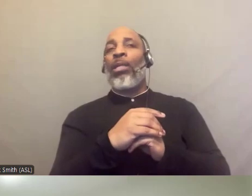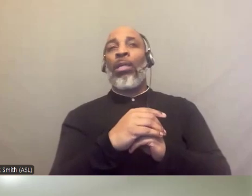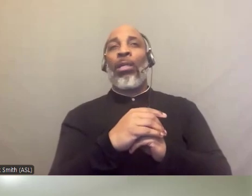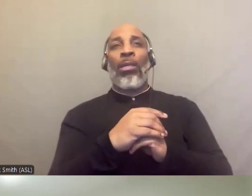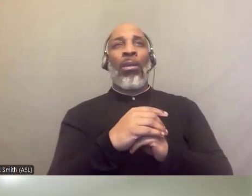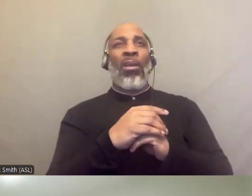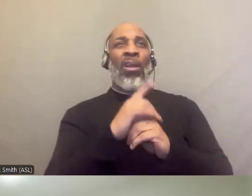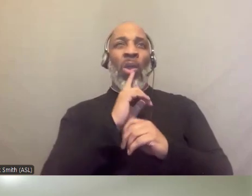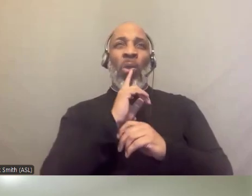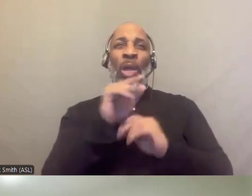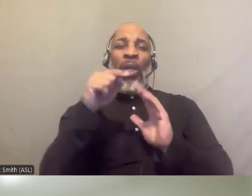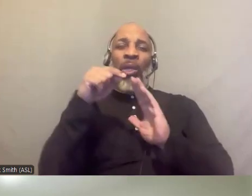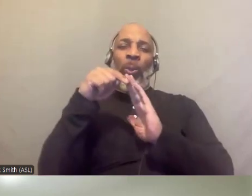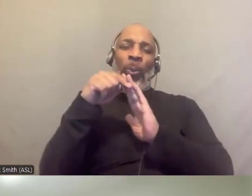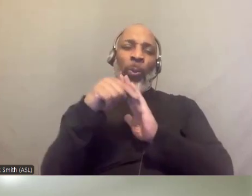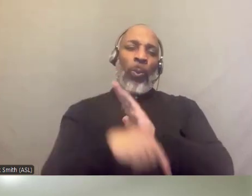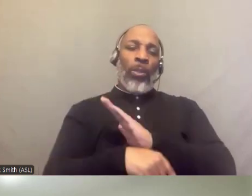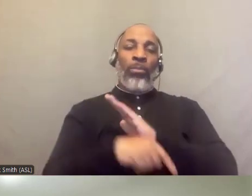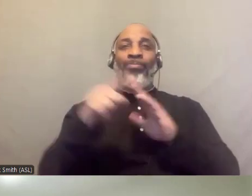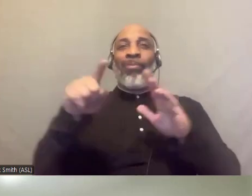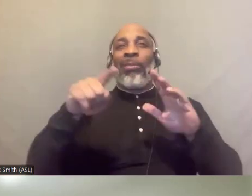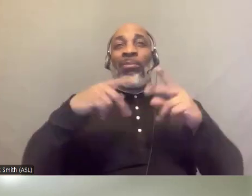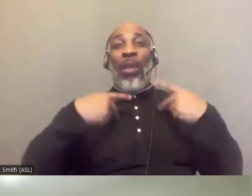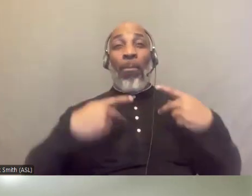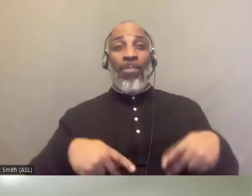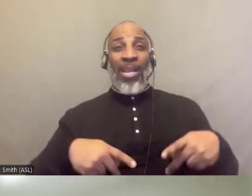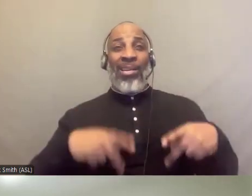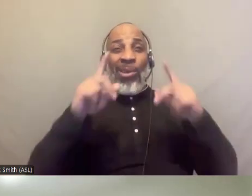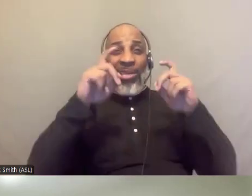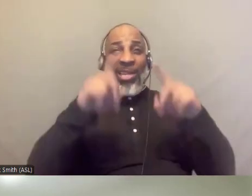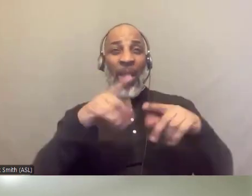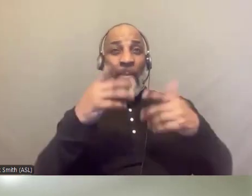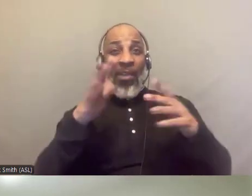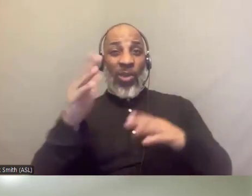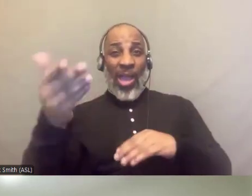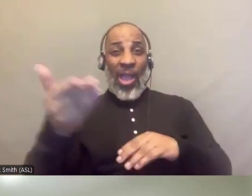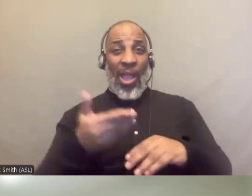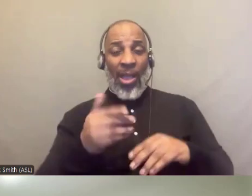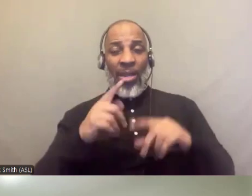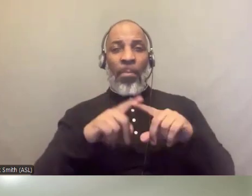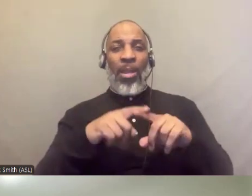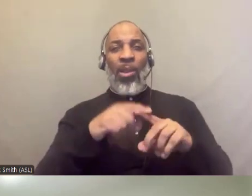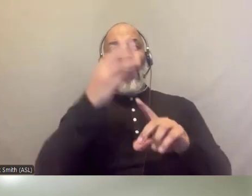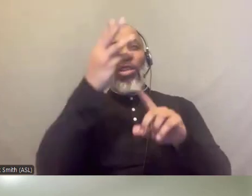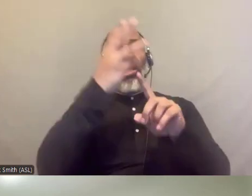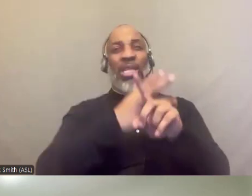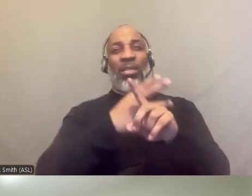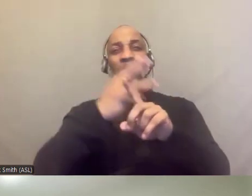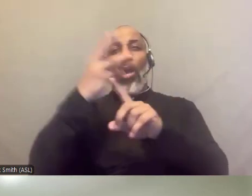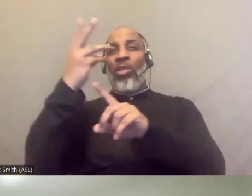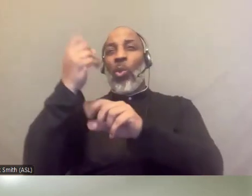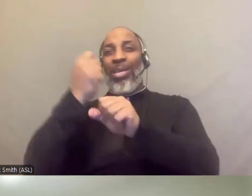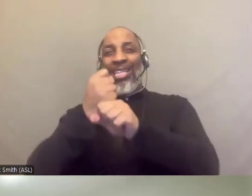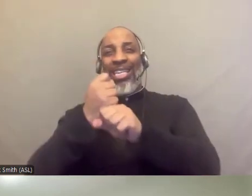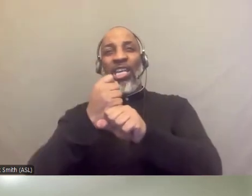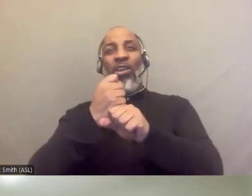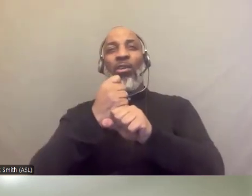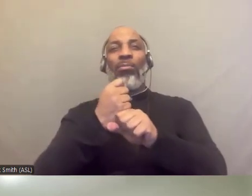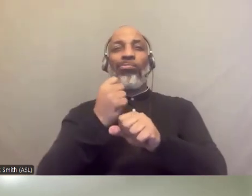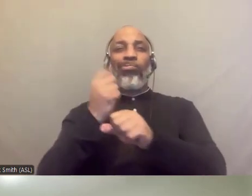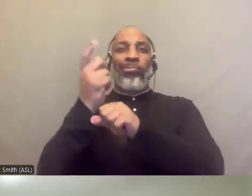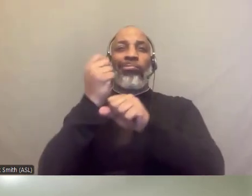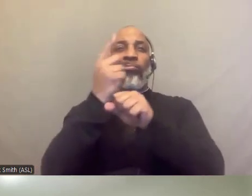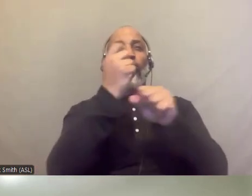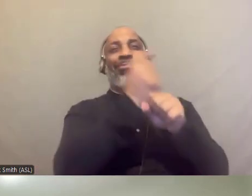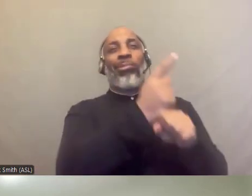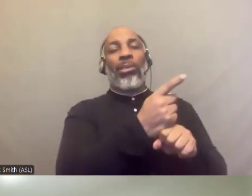extensive medical exams at the time they're hired, and then every 6 months to a year, depending on what their role is as a pilot, they're going in for pretty